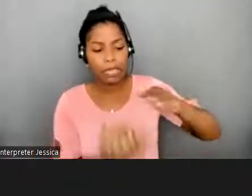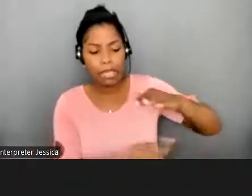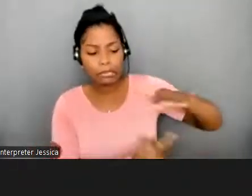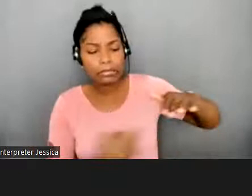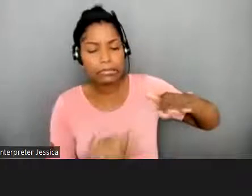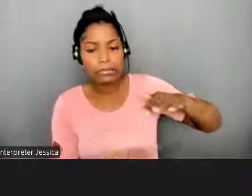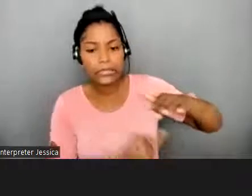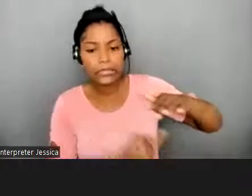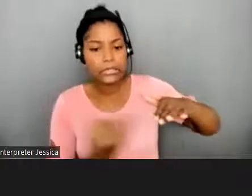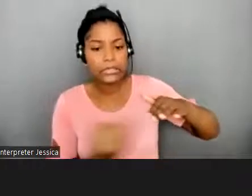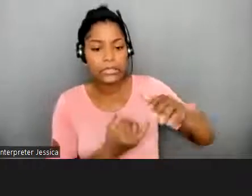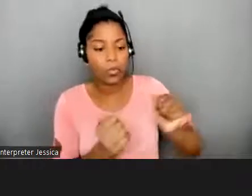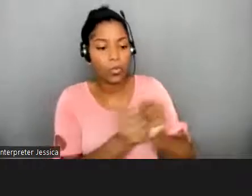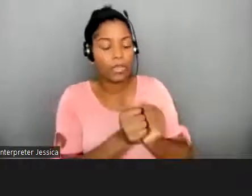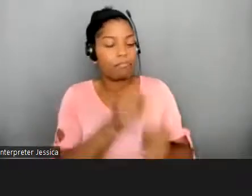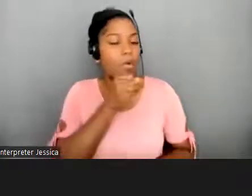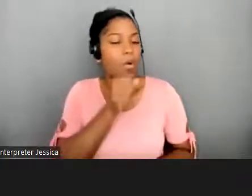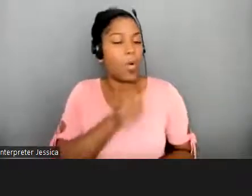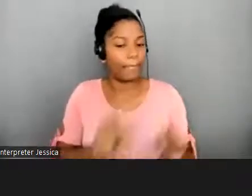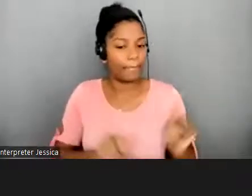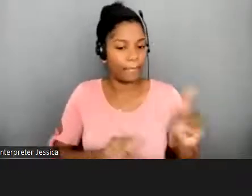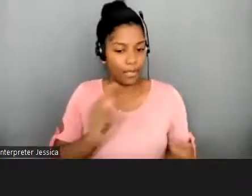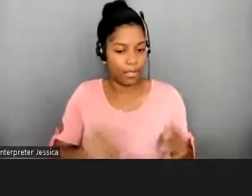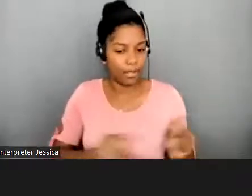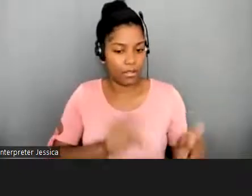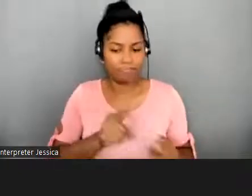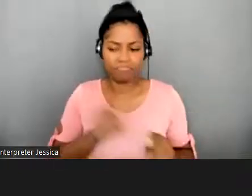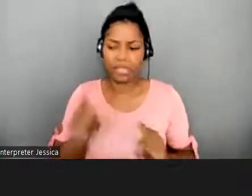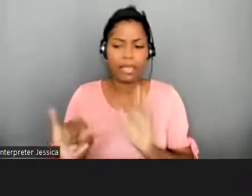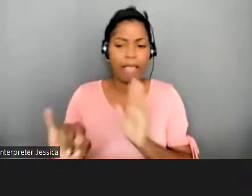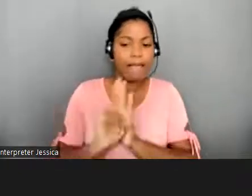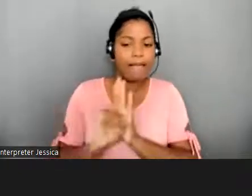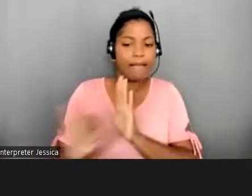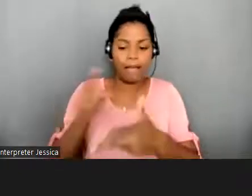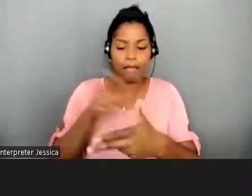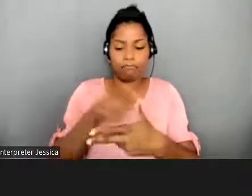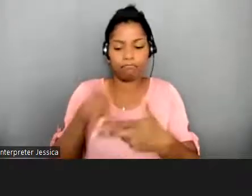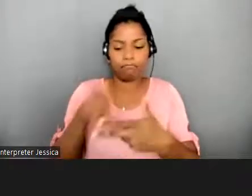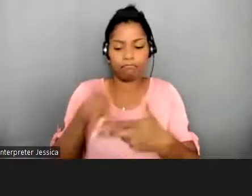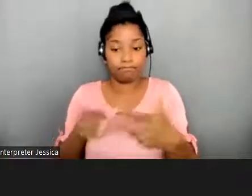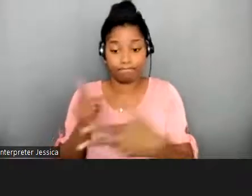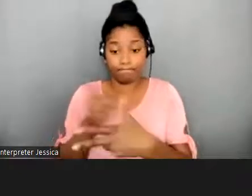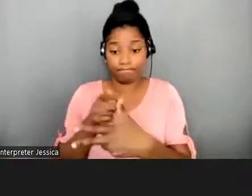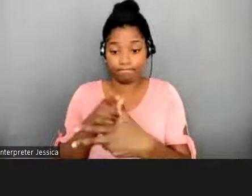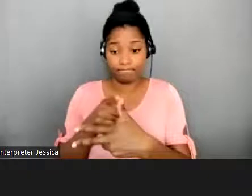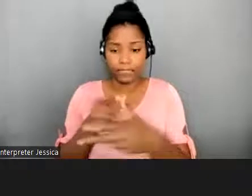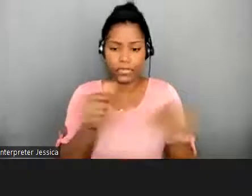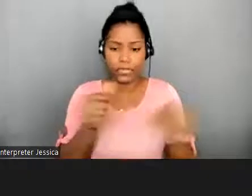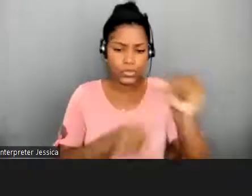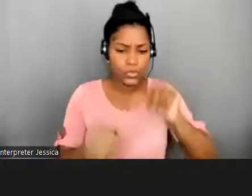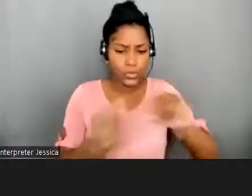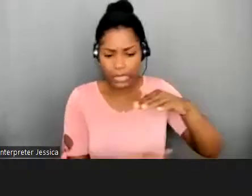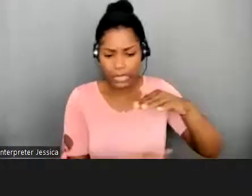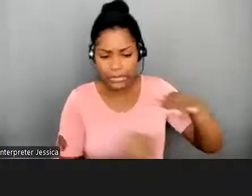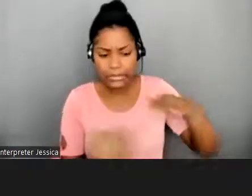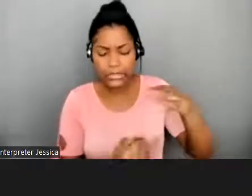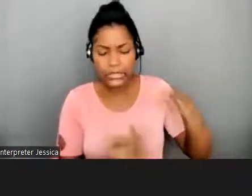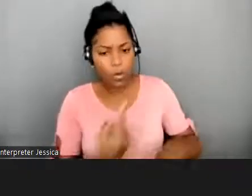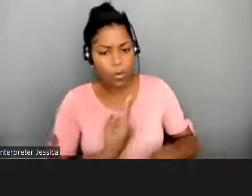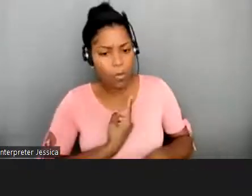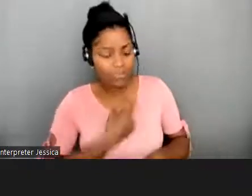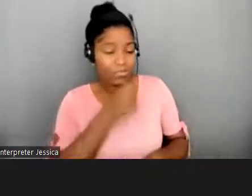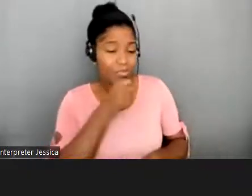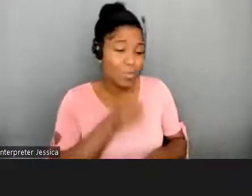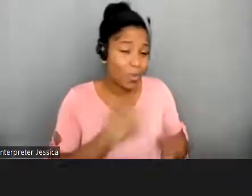Among Older People. And they identified three key points. One, social isolation and loneliness among older